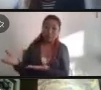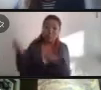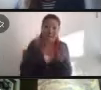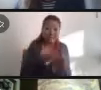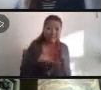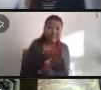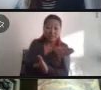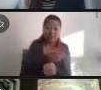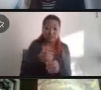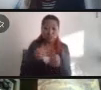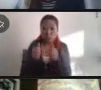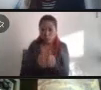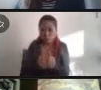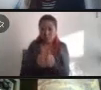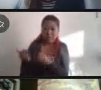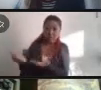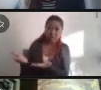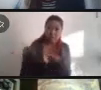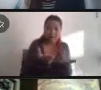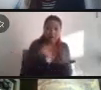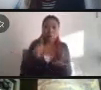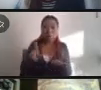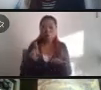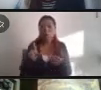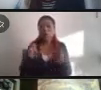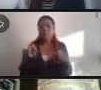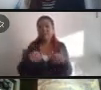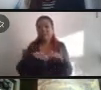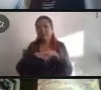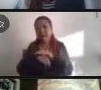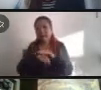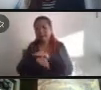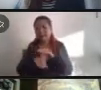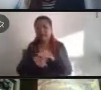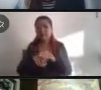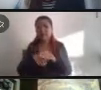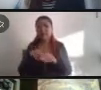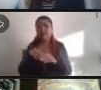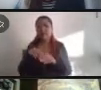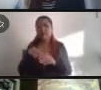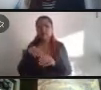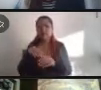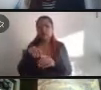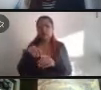able to have in situ or on-site manufacture of